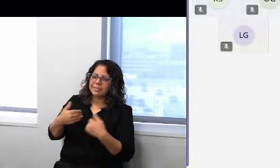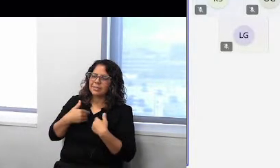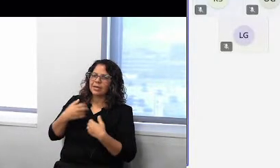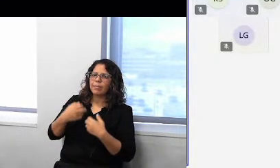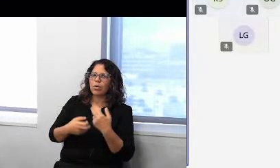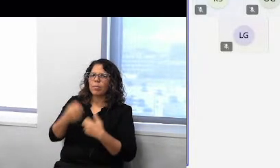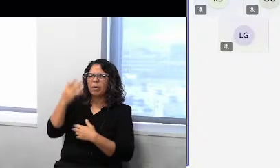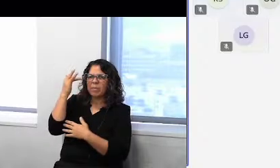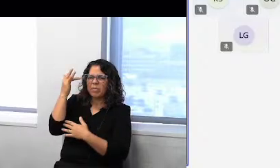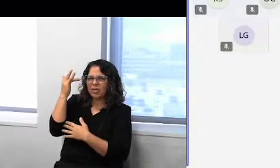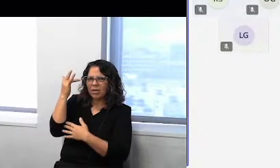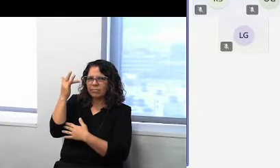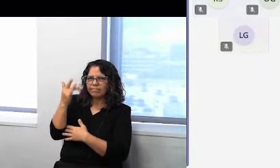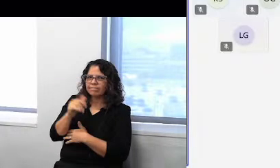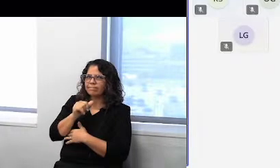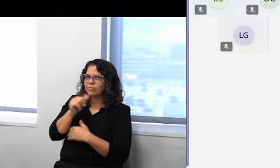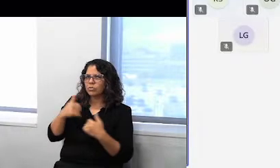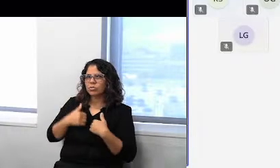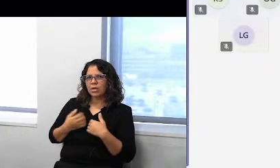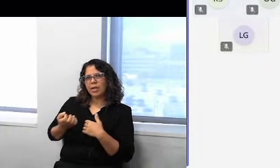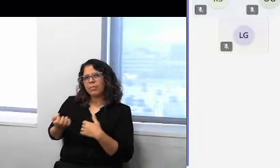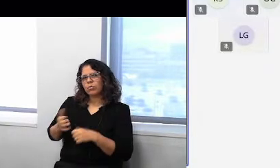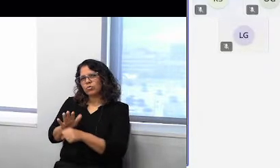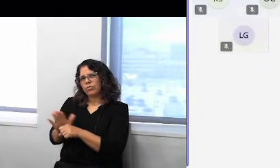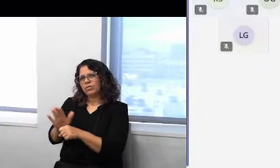and with non-operative equipment.